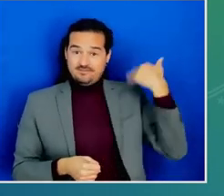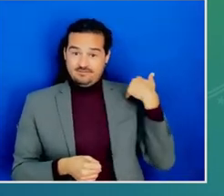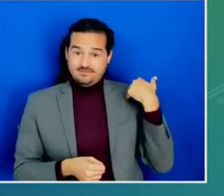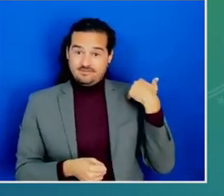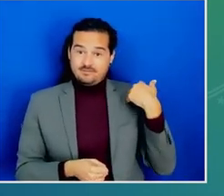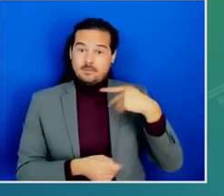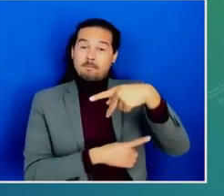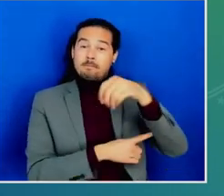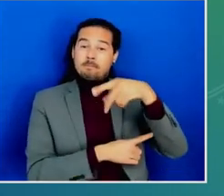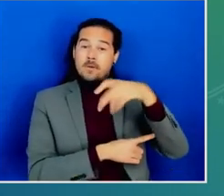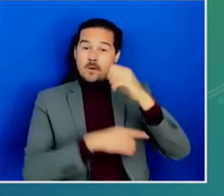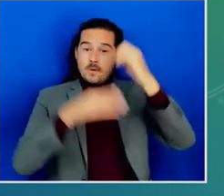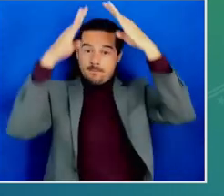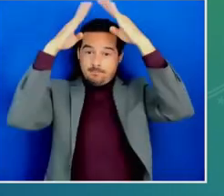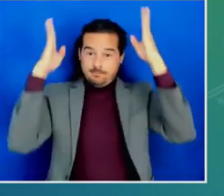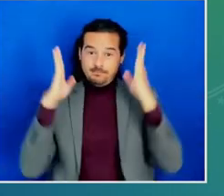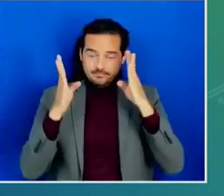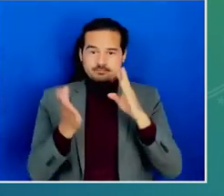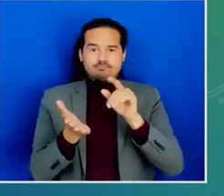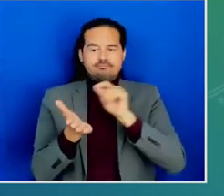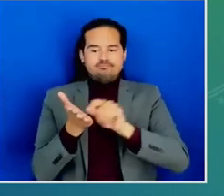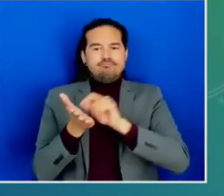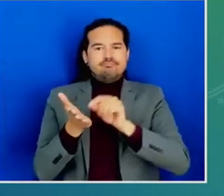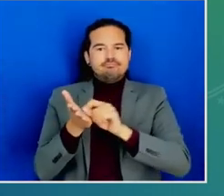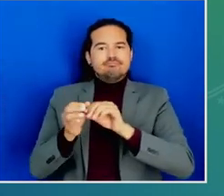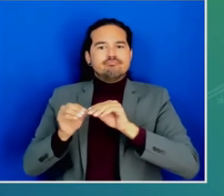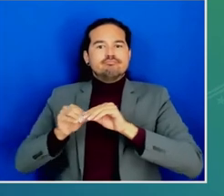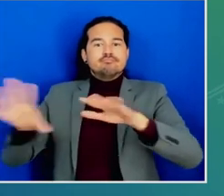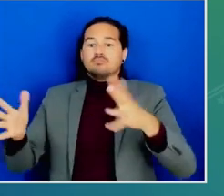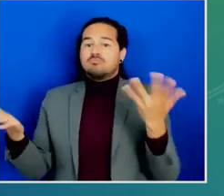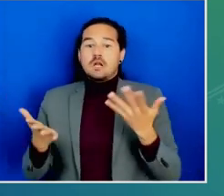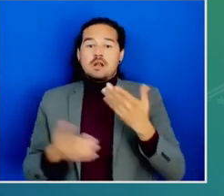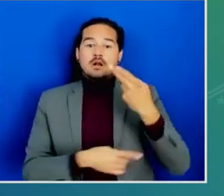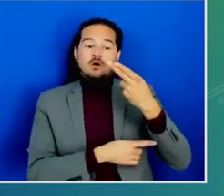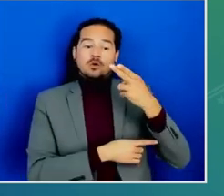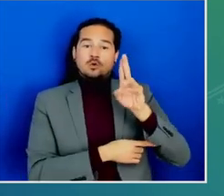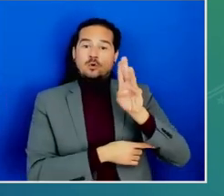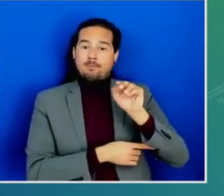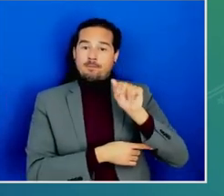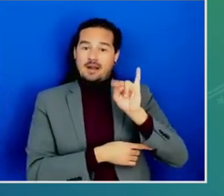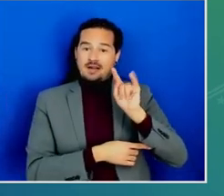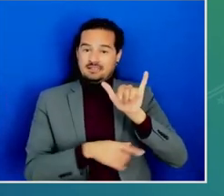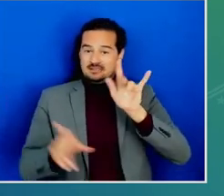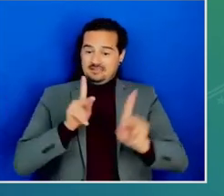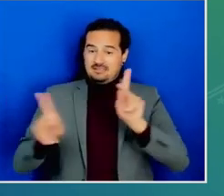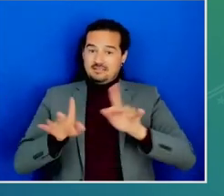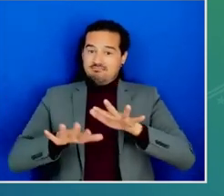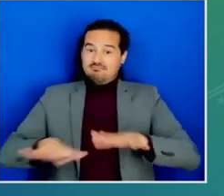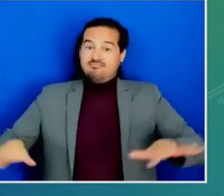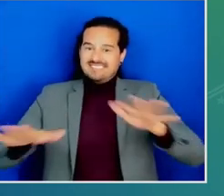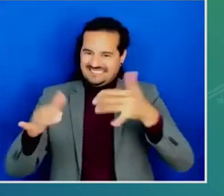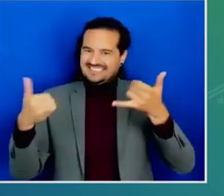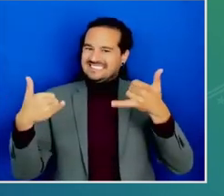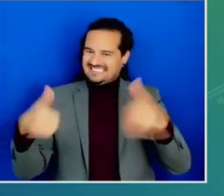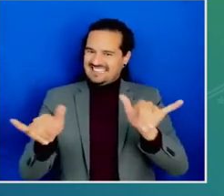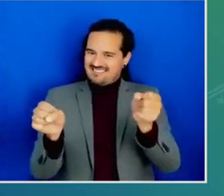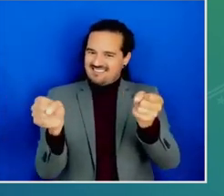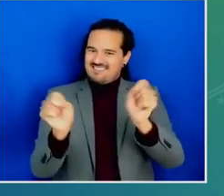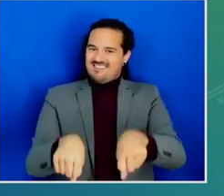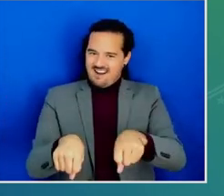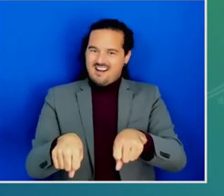still has the ability to work together in building our common home. Starting on